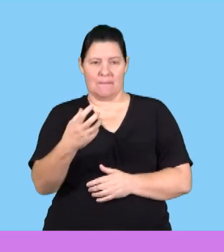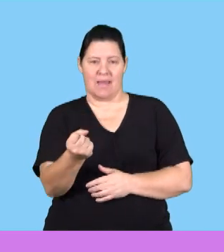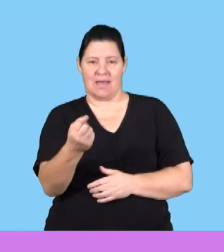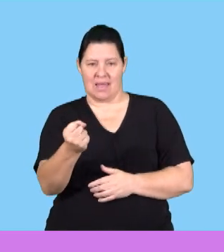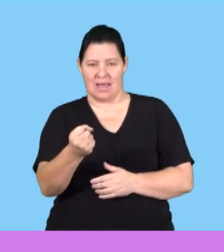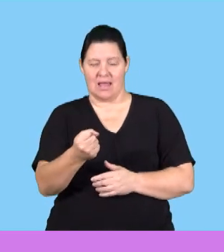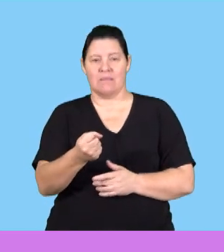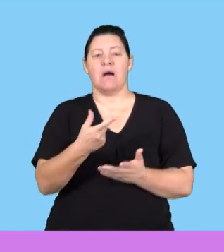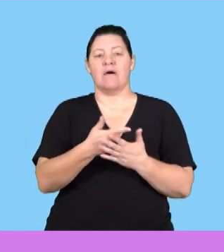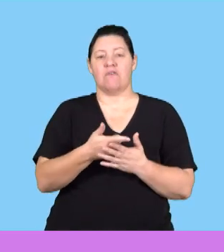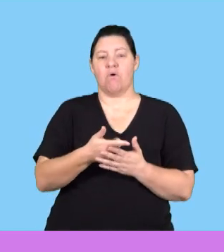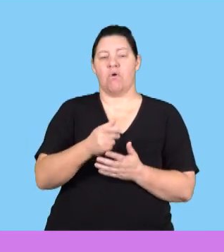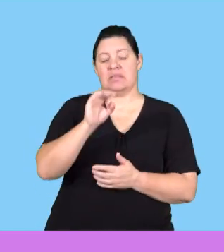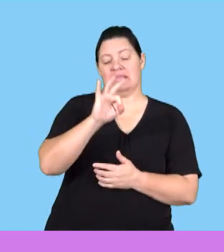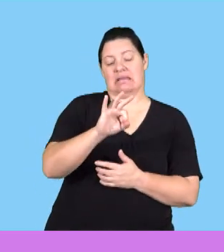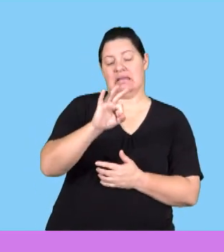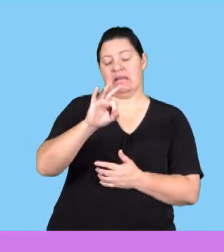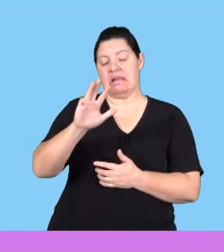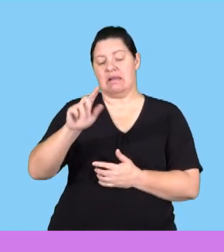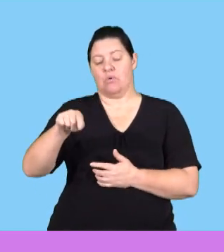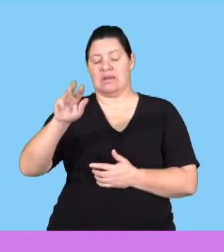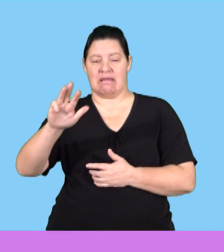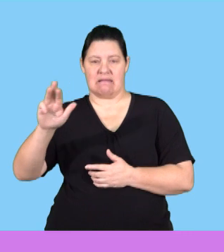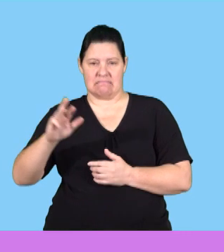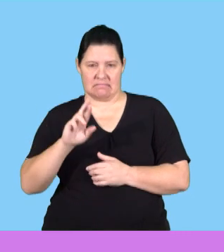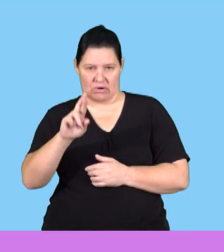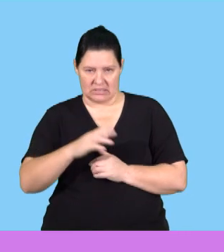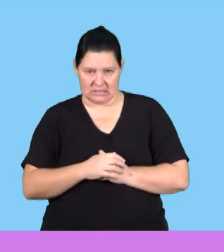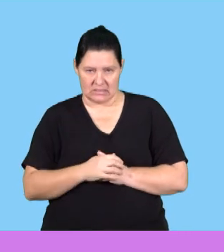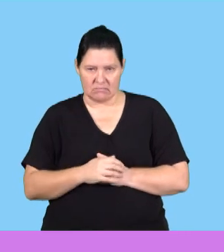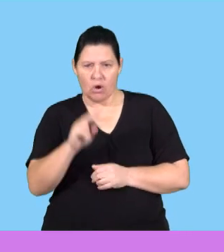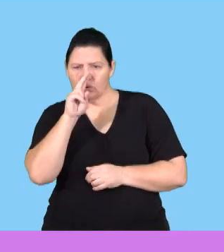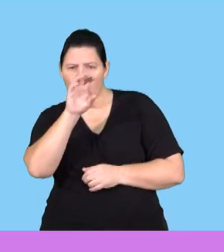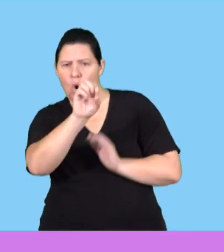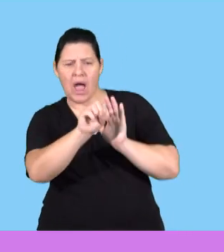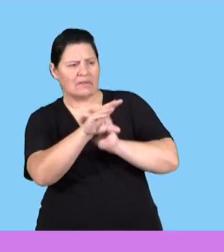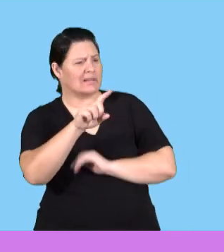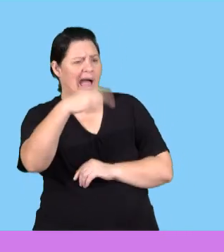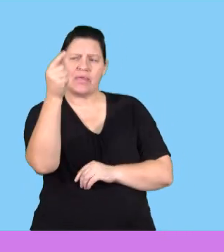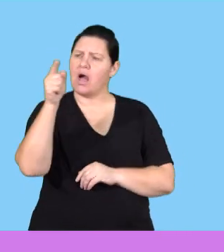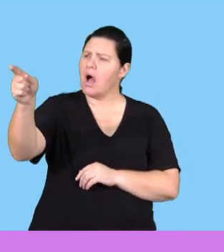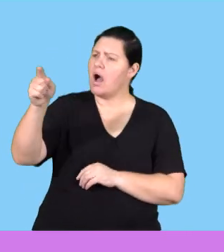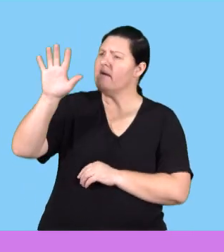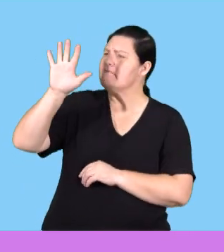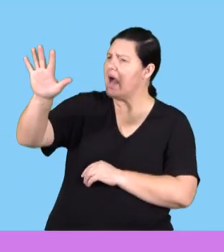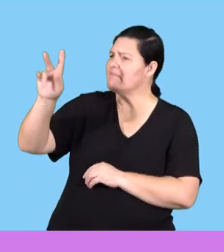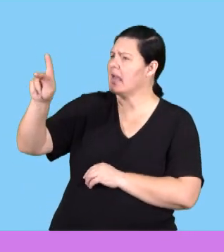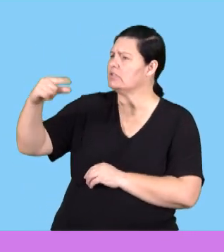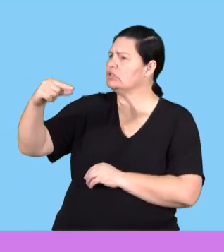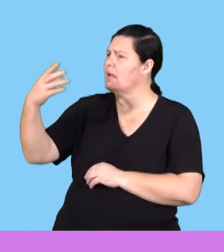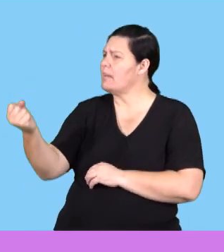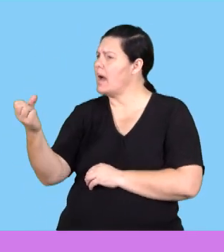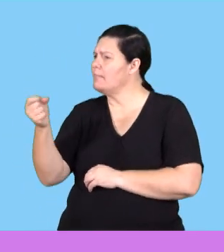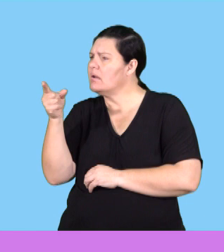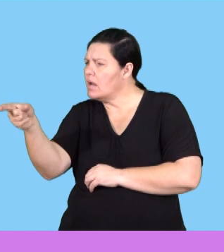meal for 39.99. And she saw another advert for 5 kg maize